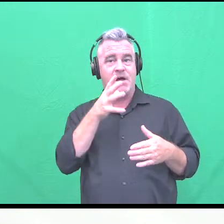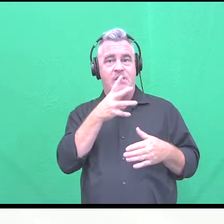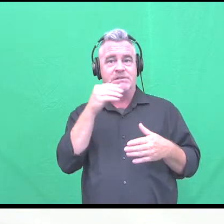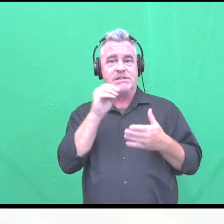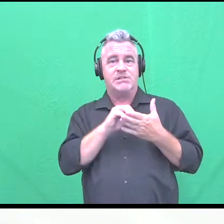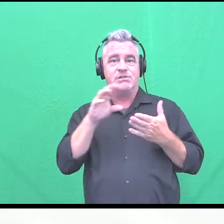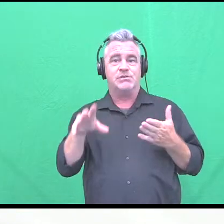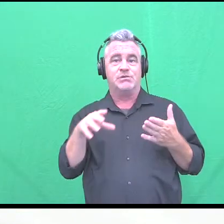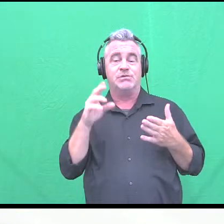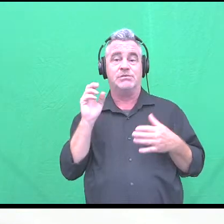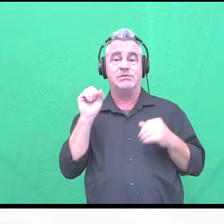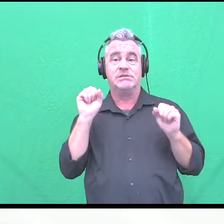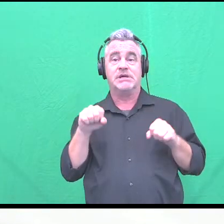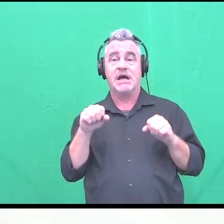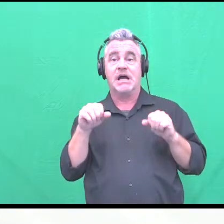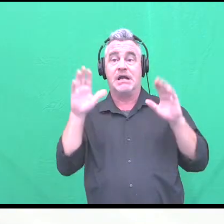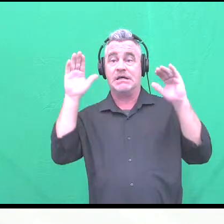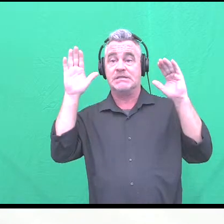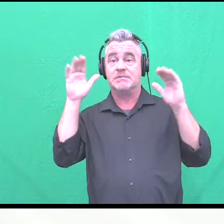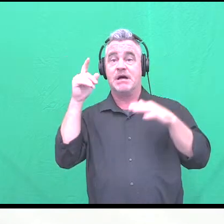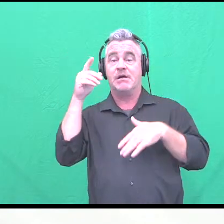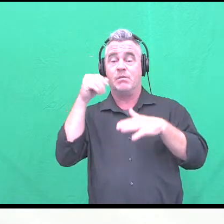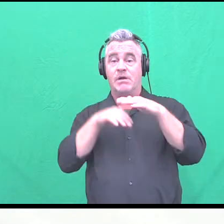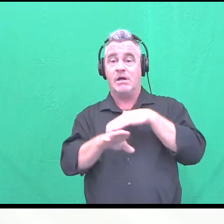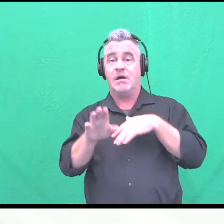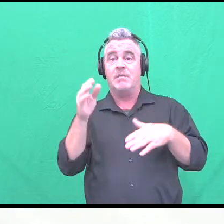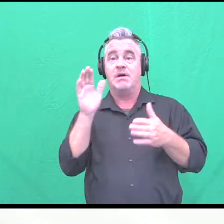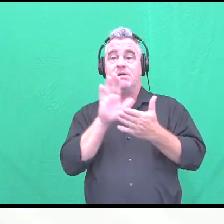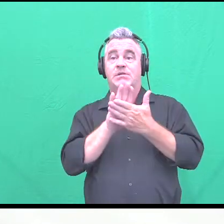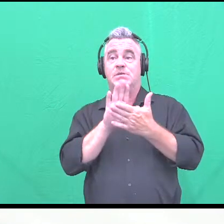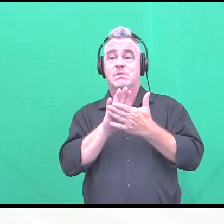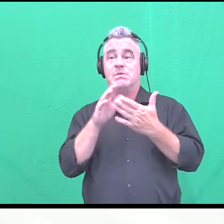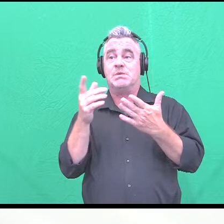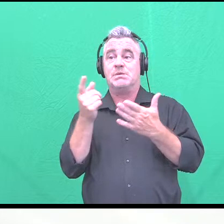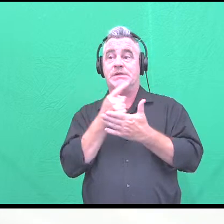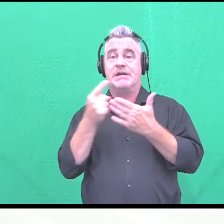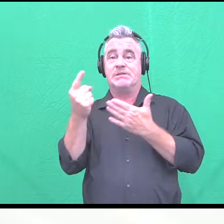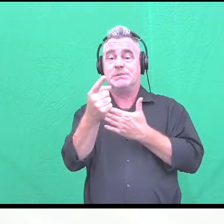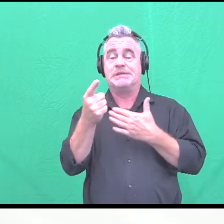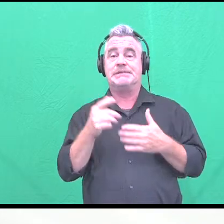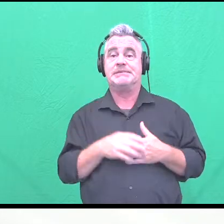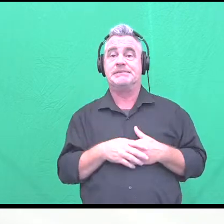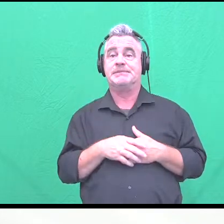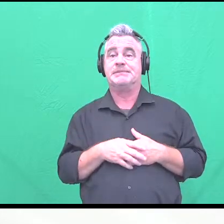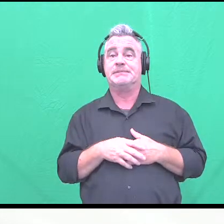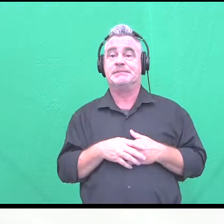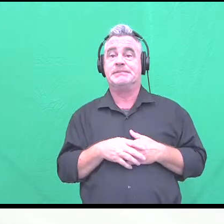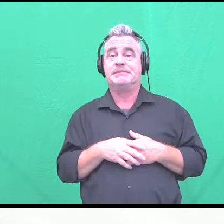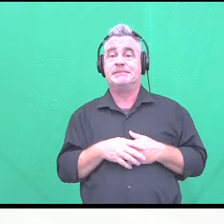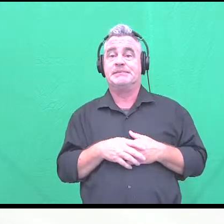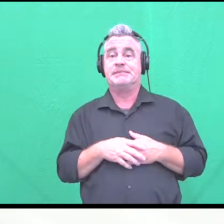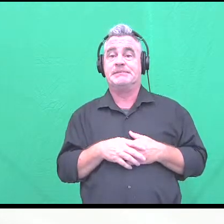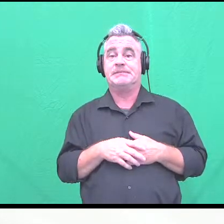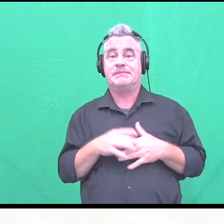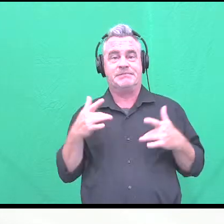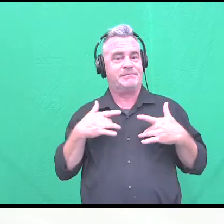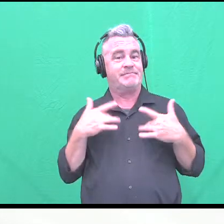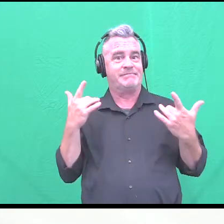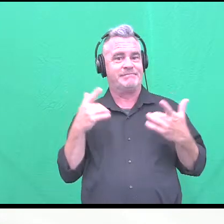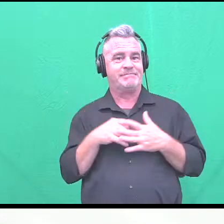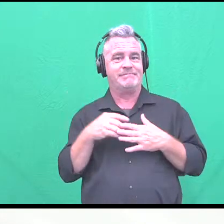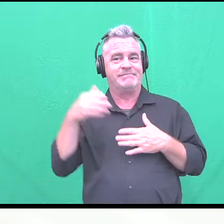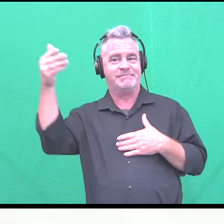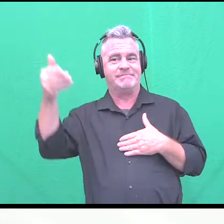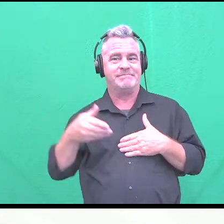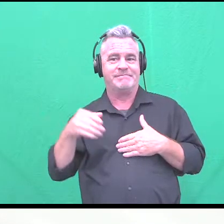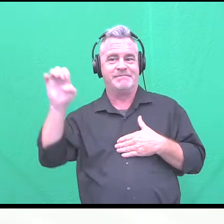students and what they can expect when they return to school. And so we're very excited, as I said, to be welcoming